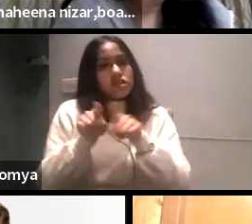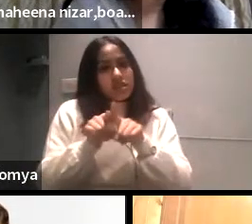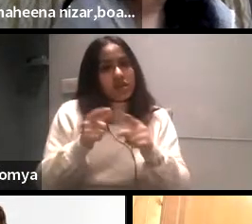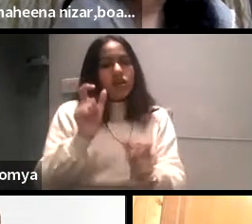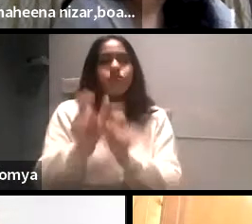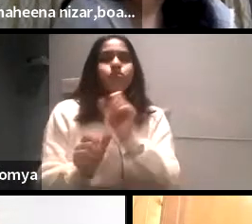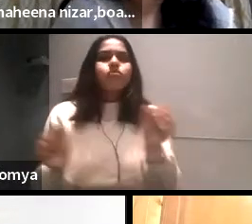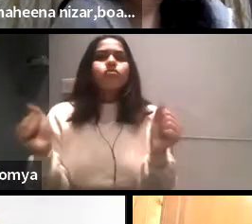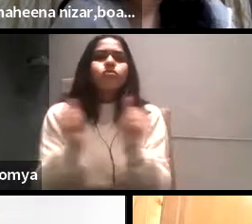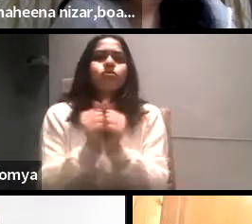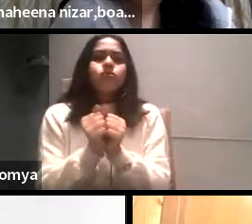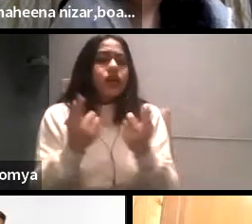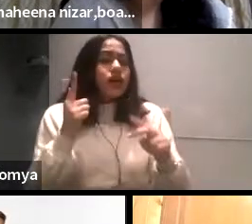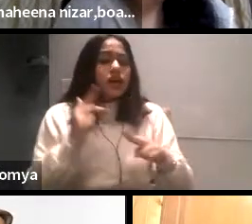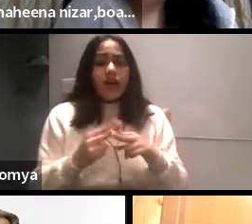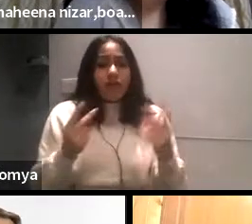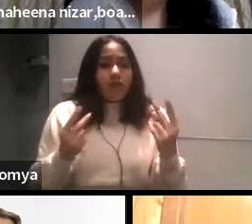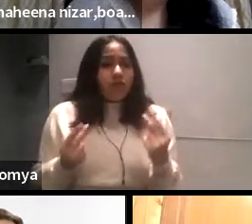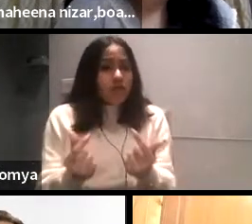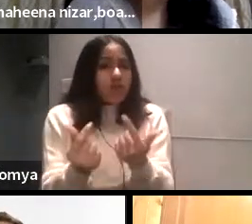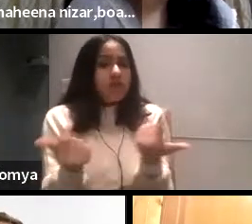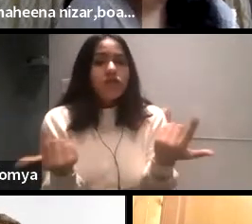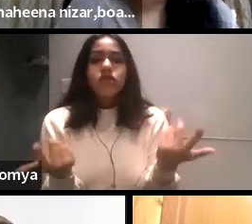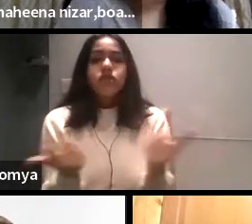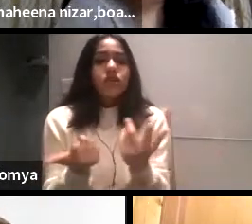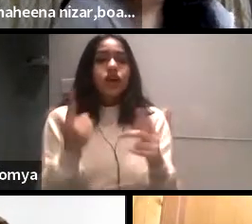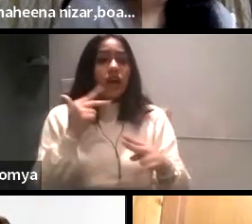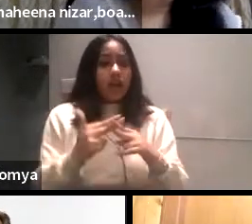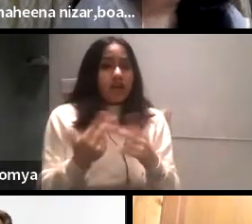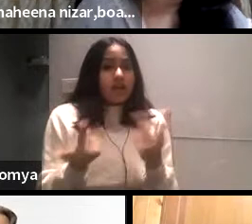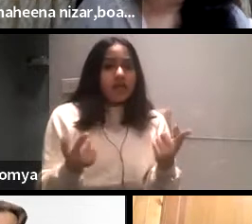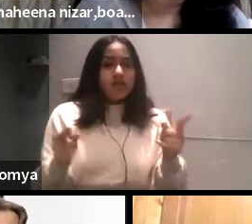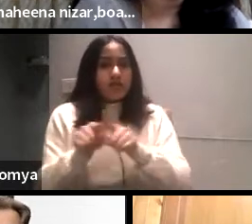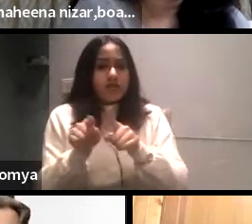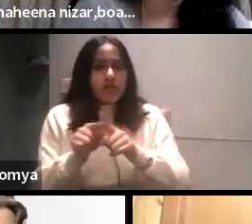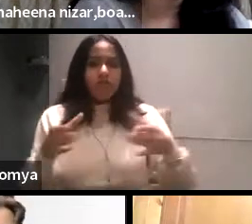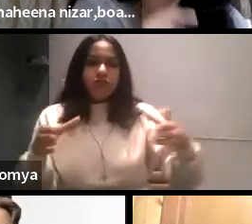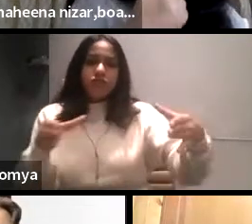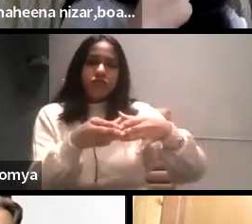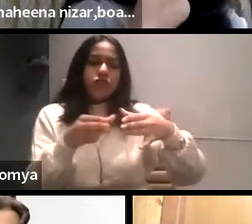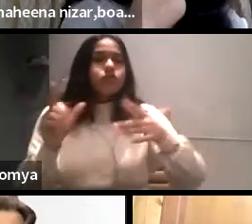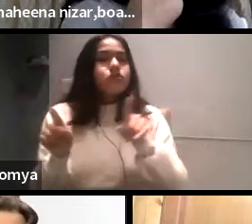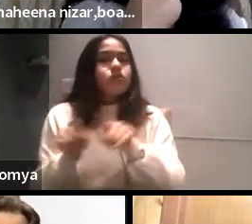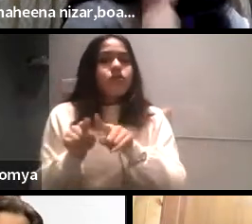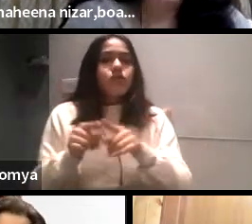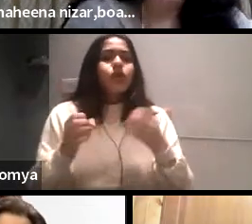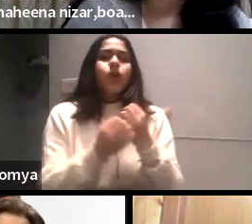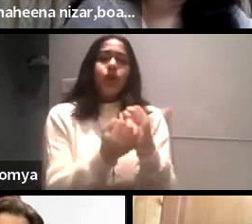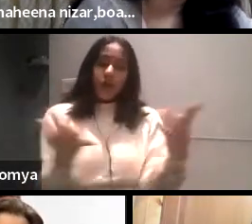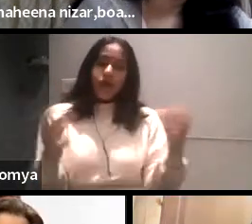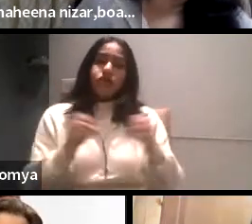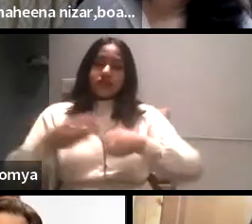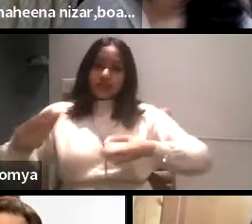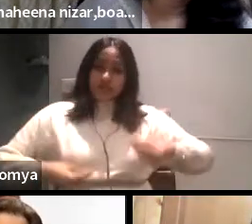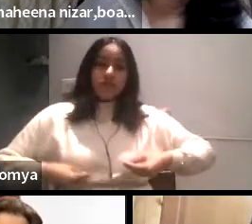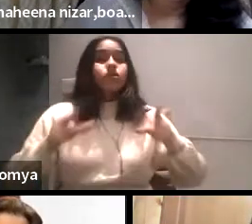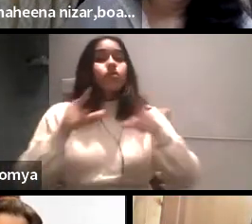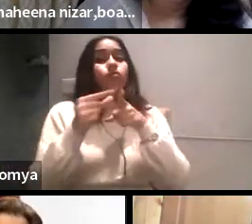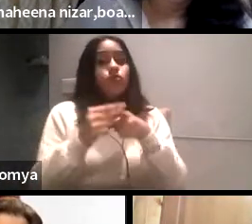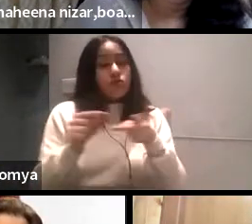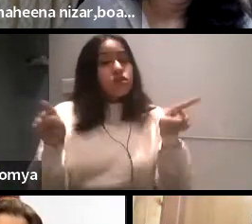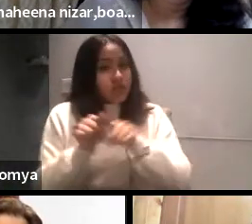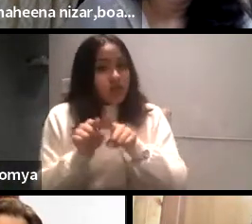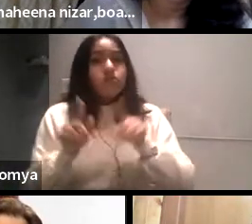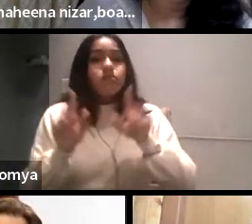was the most frequently requested workplace adjustment or accommodation. And lots of businesses did it. And lots